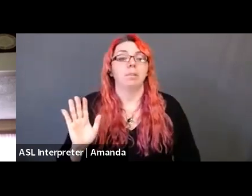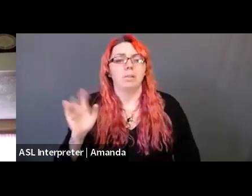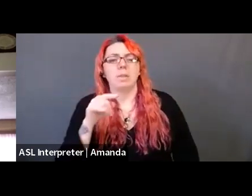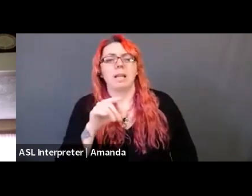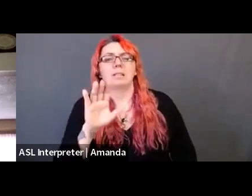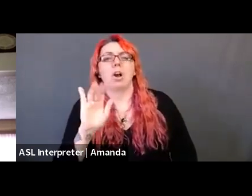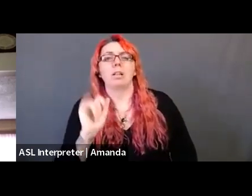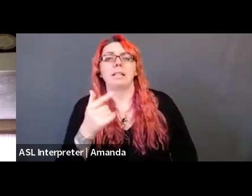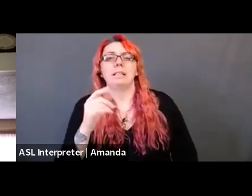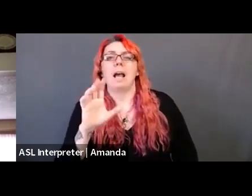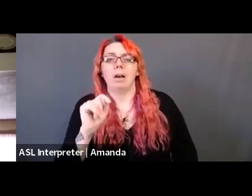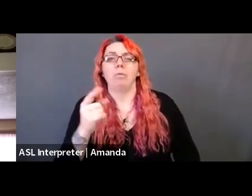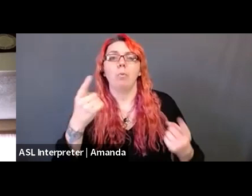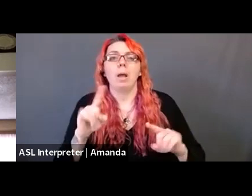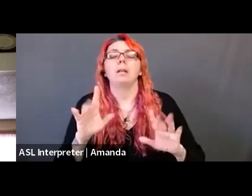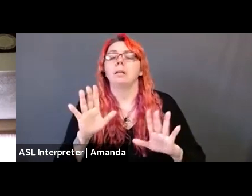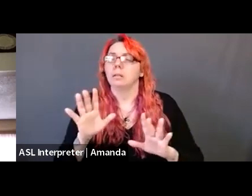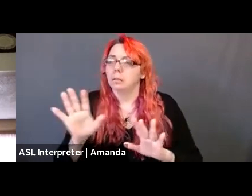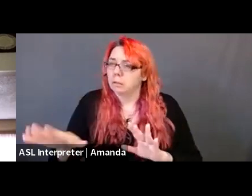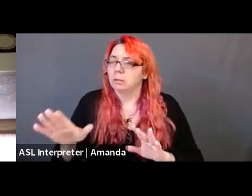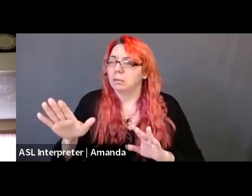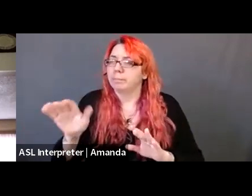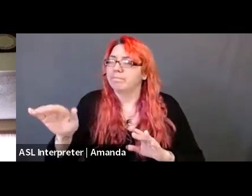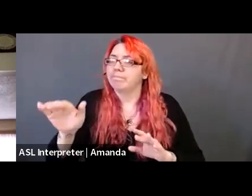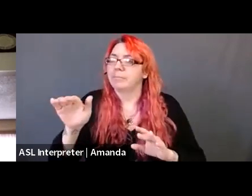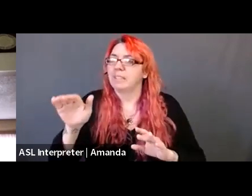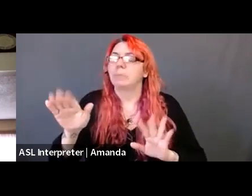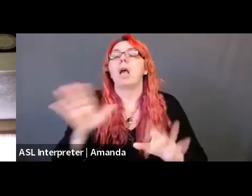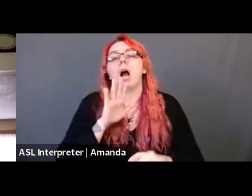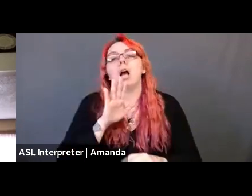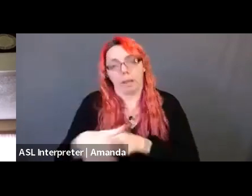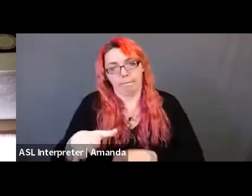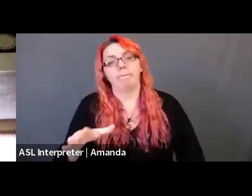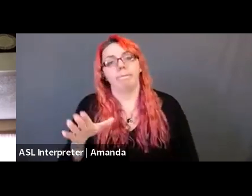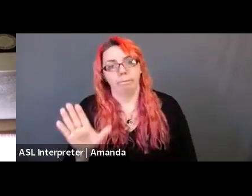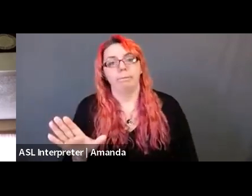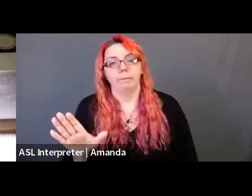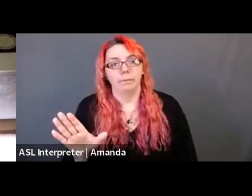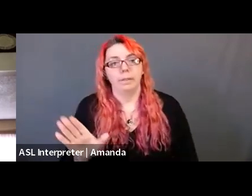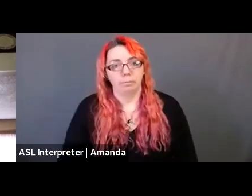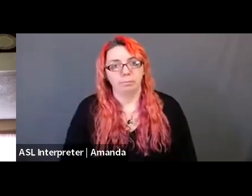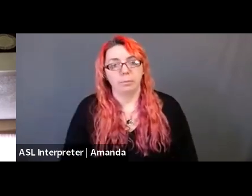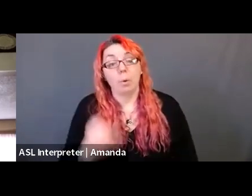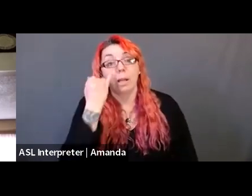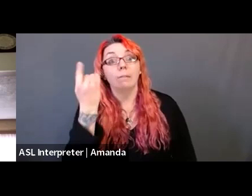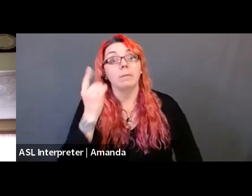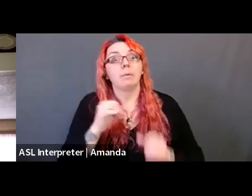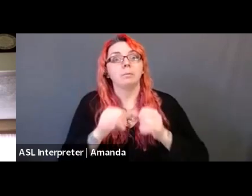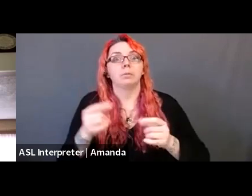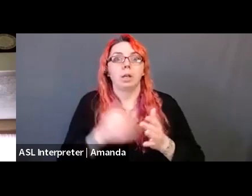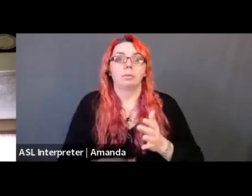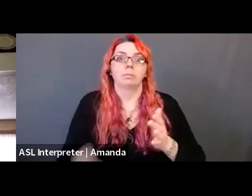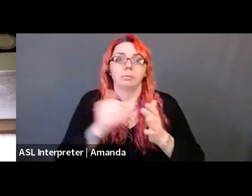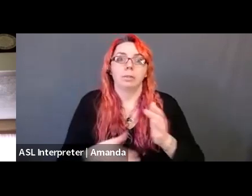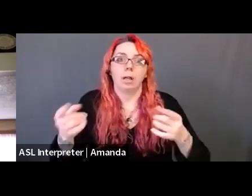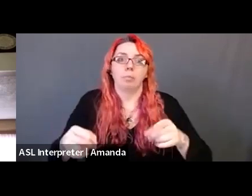that we want to appreciate when calling out becomes also critical and important. Or if also tone policing keeps happening, as an example, right? And so you